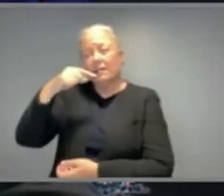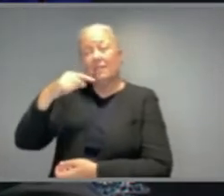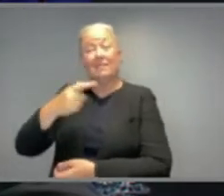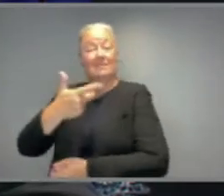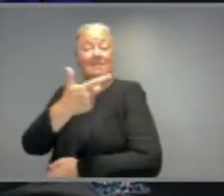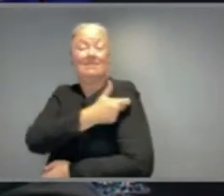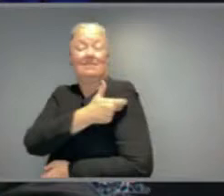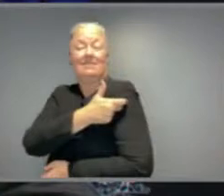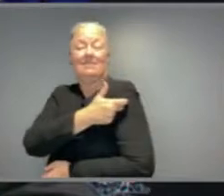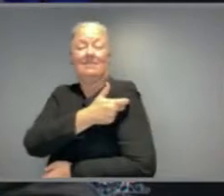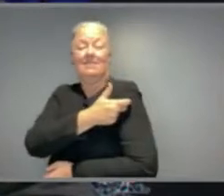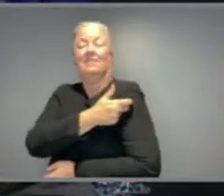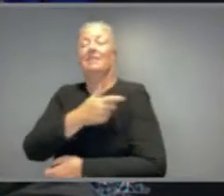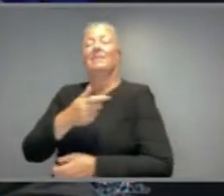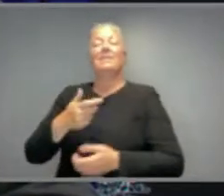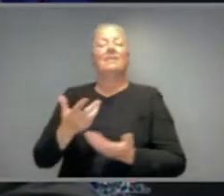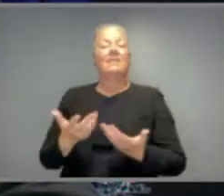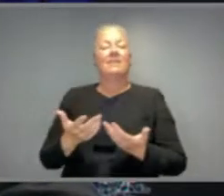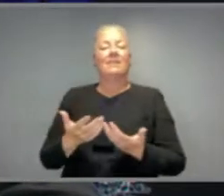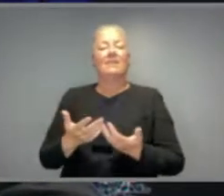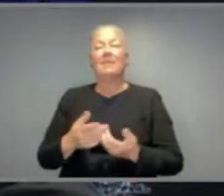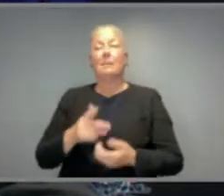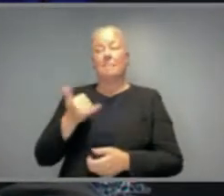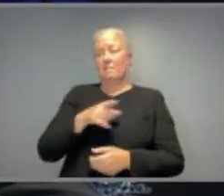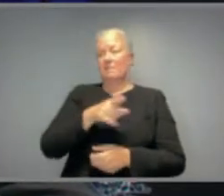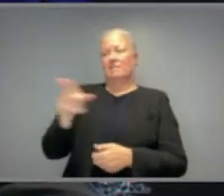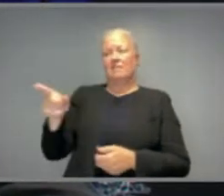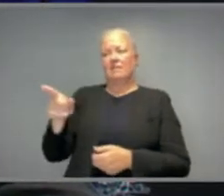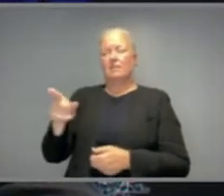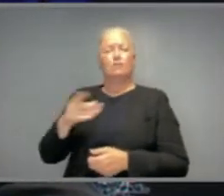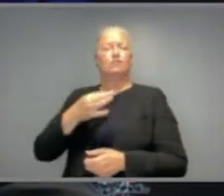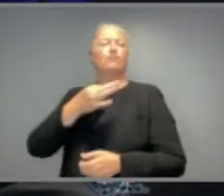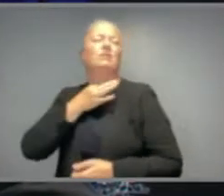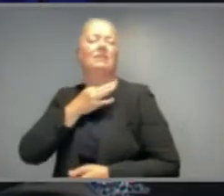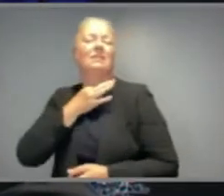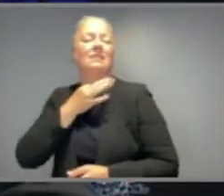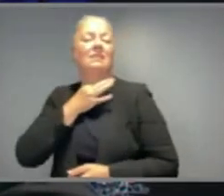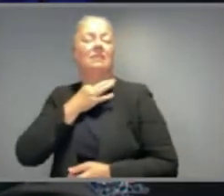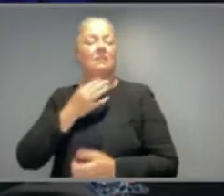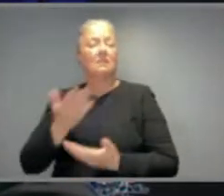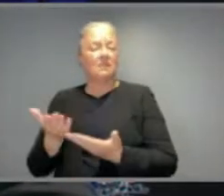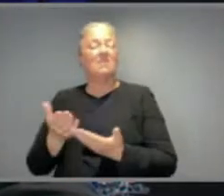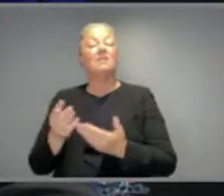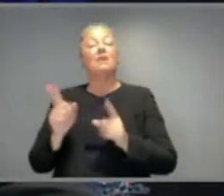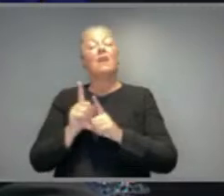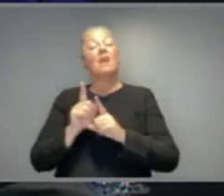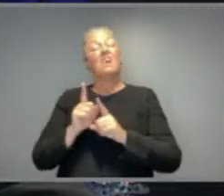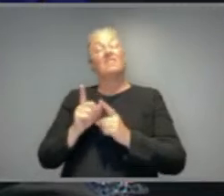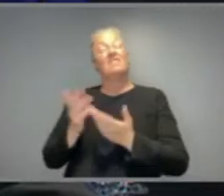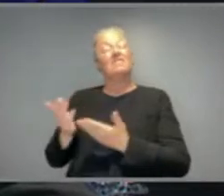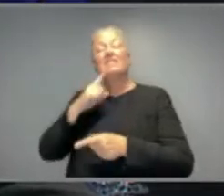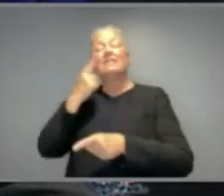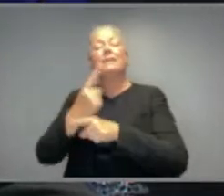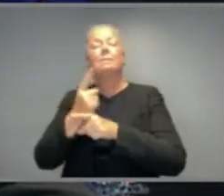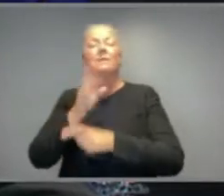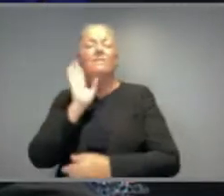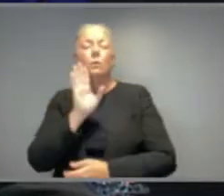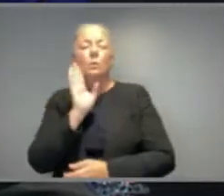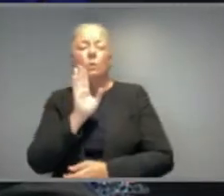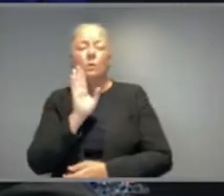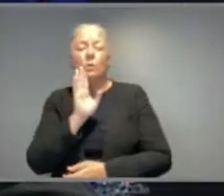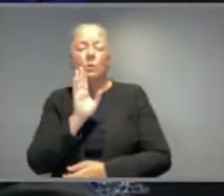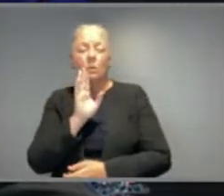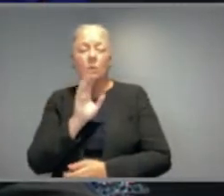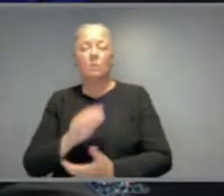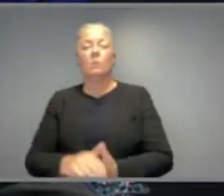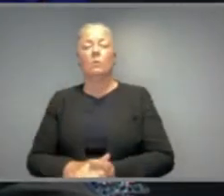they are a lower public health risk. And as General Frewen has often remarked to me, that opportunity that comes from being